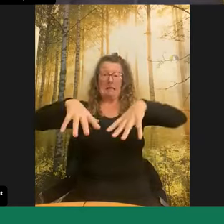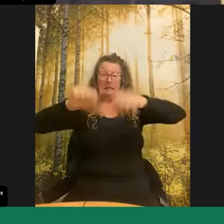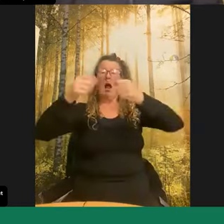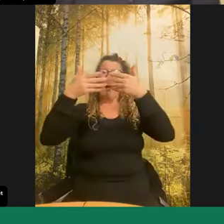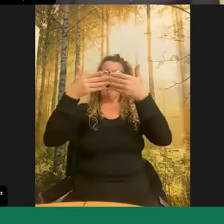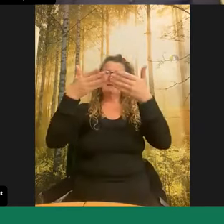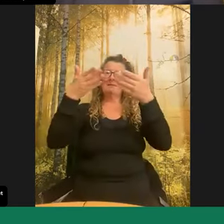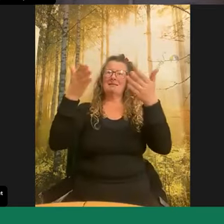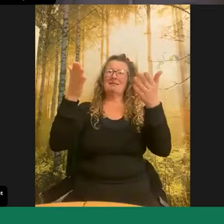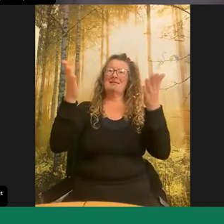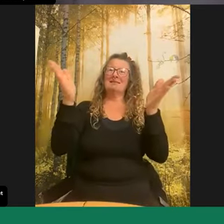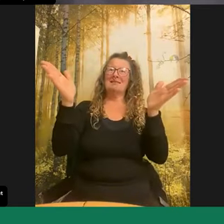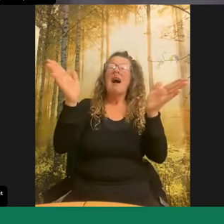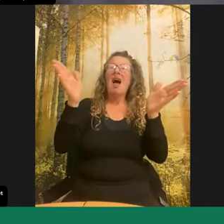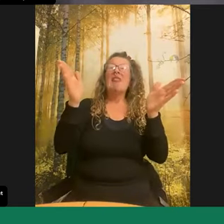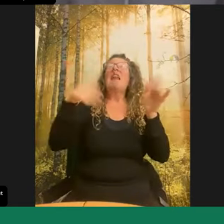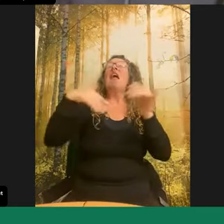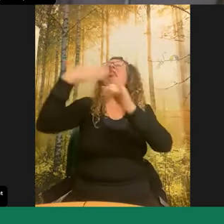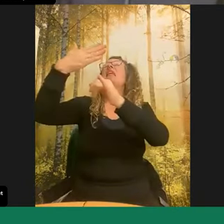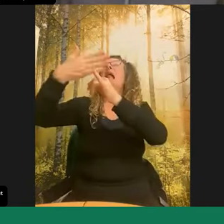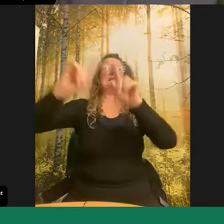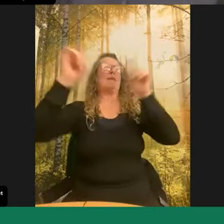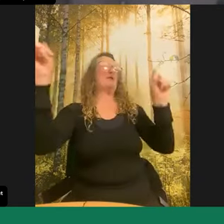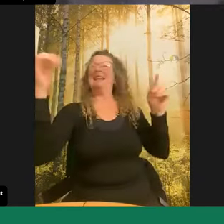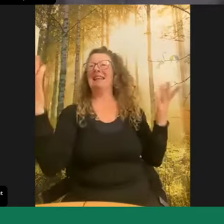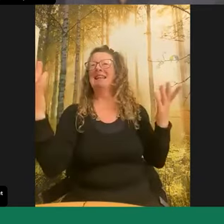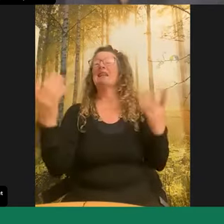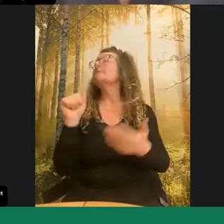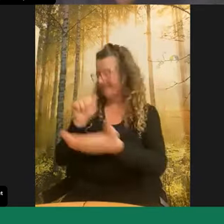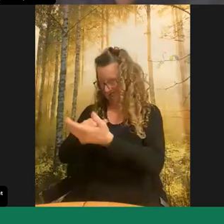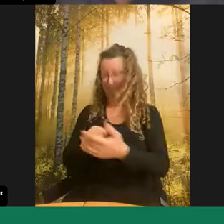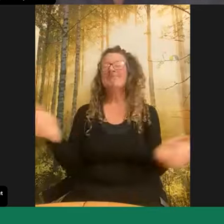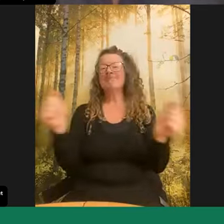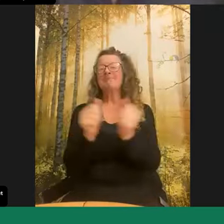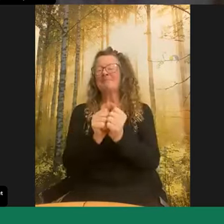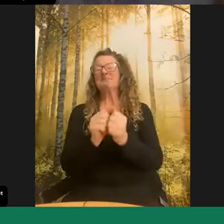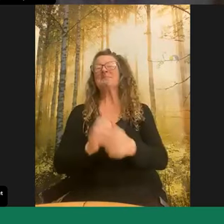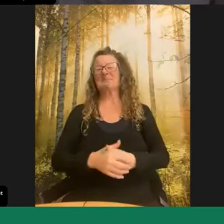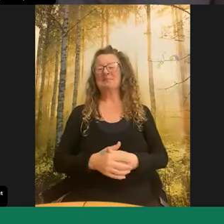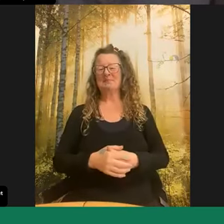what it ends up as. I think that's quite interesting. Yes, so it should